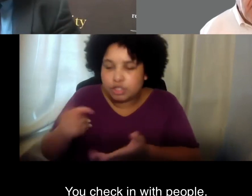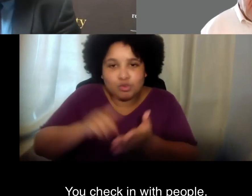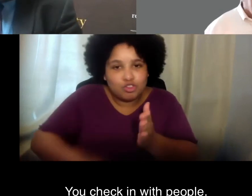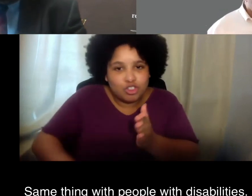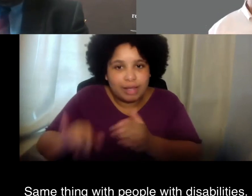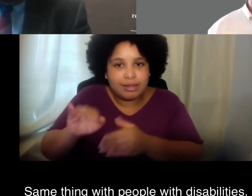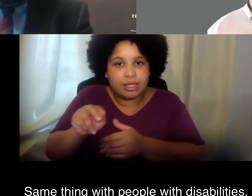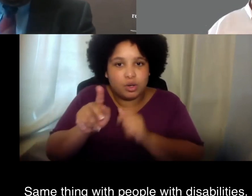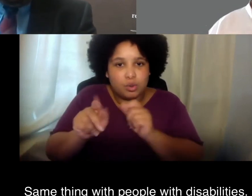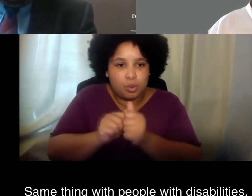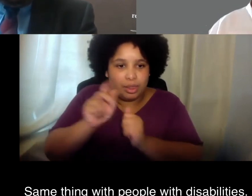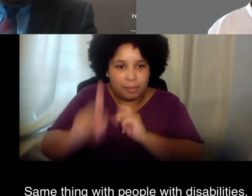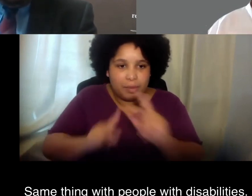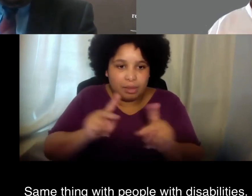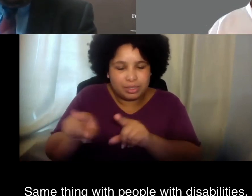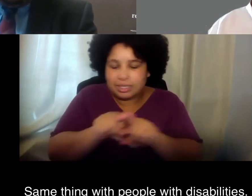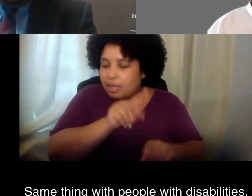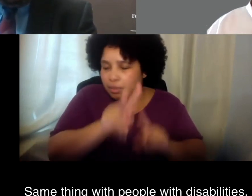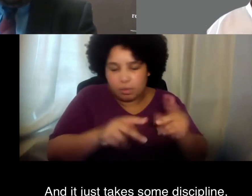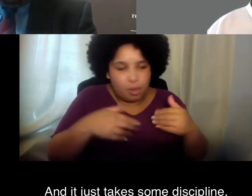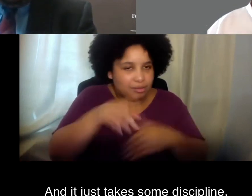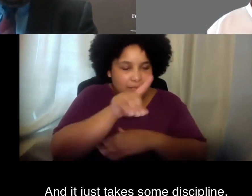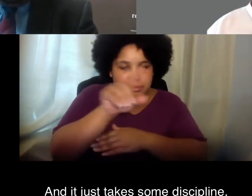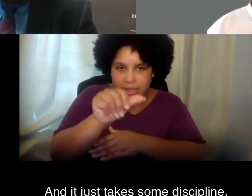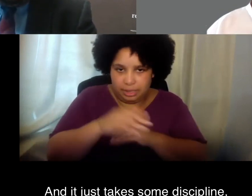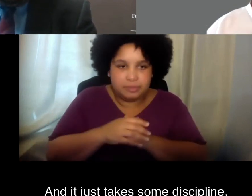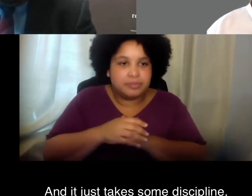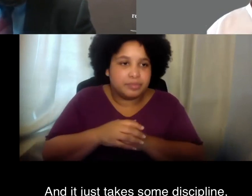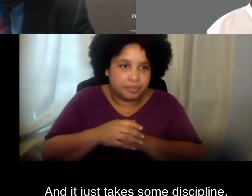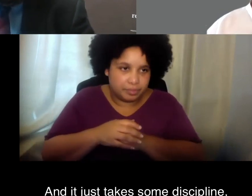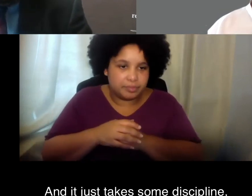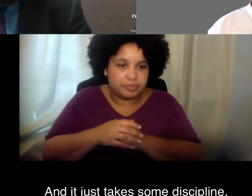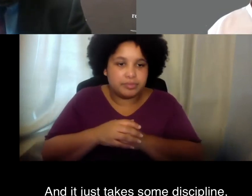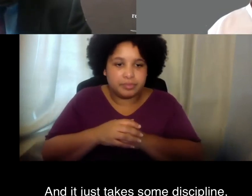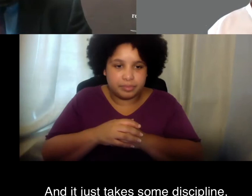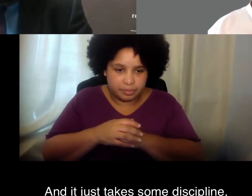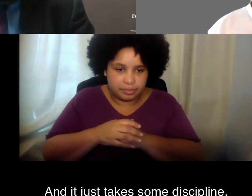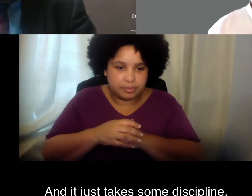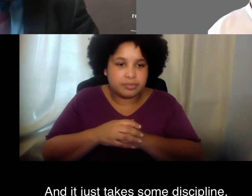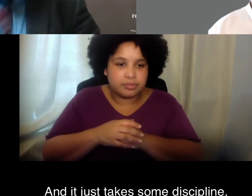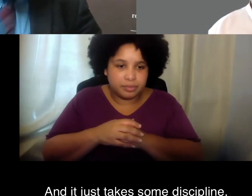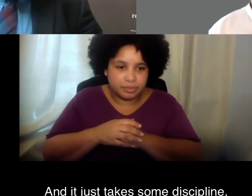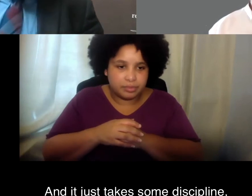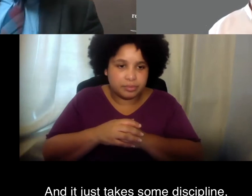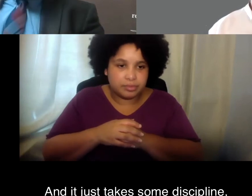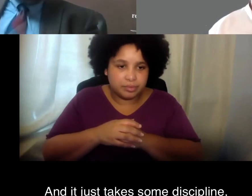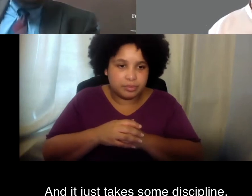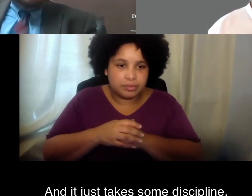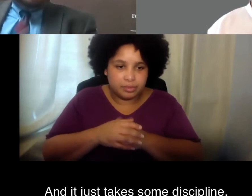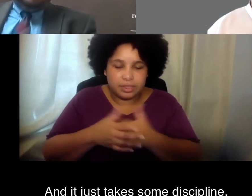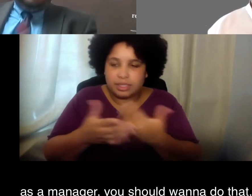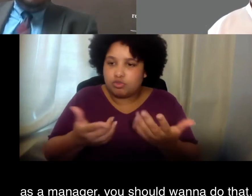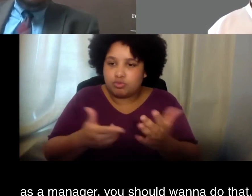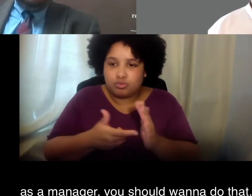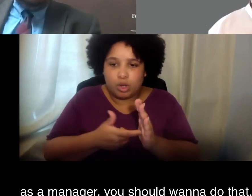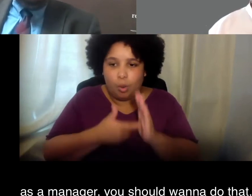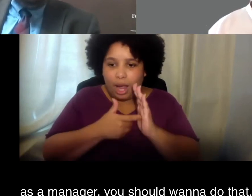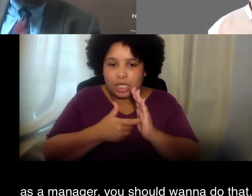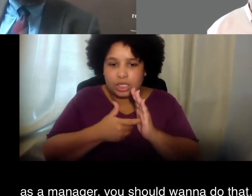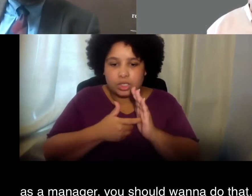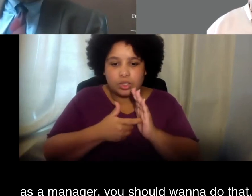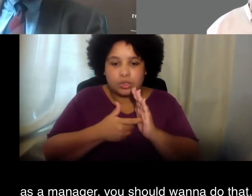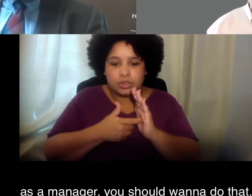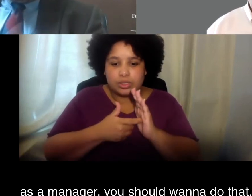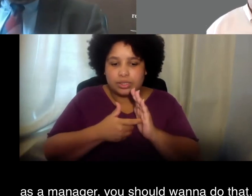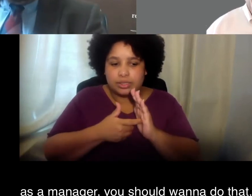people. Same thing with people with disabilities. And it just takes some discipline. As a